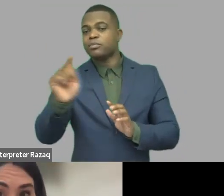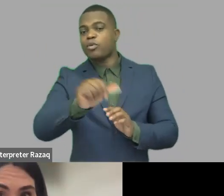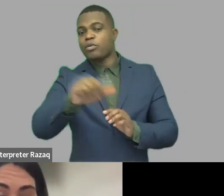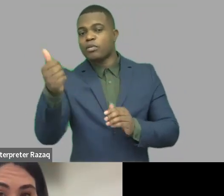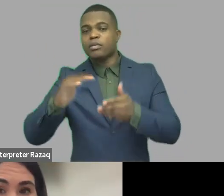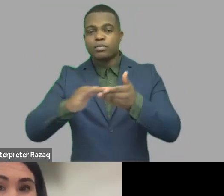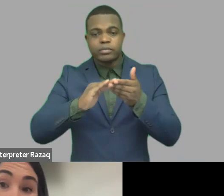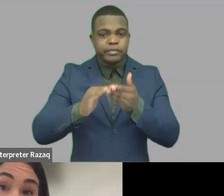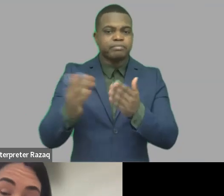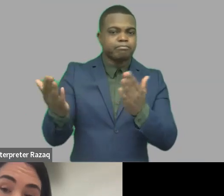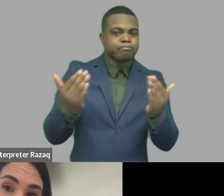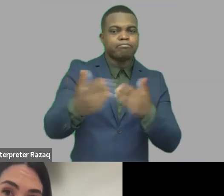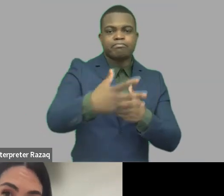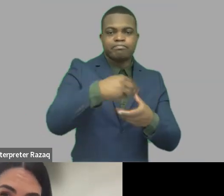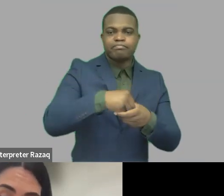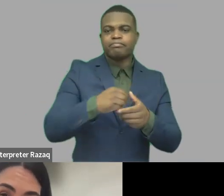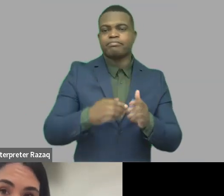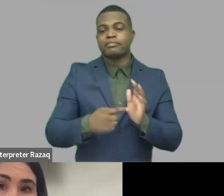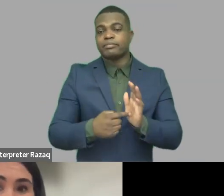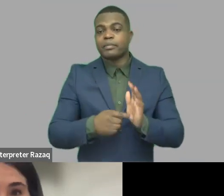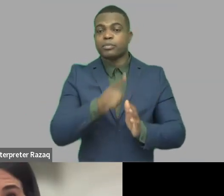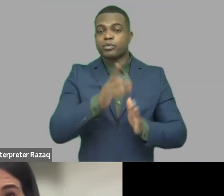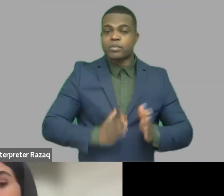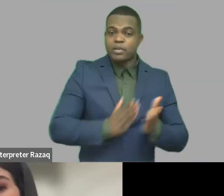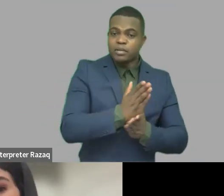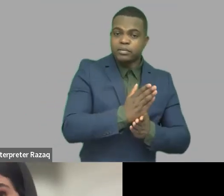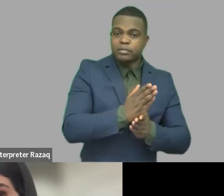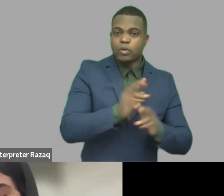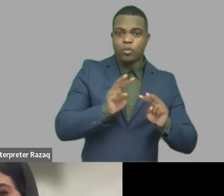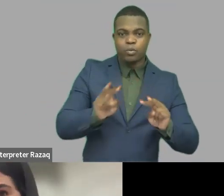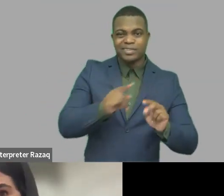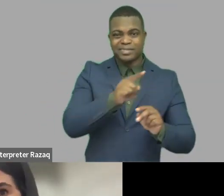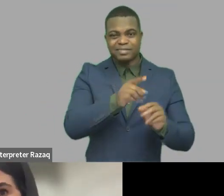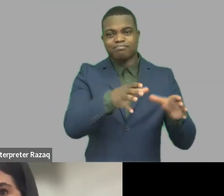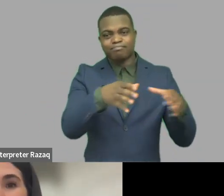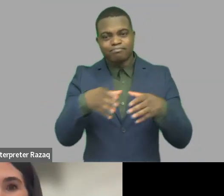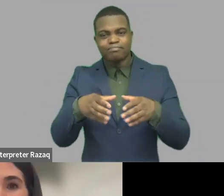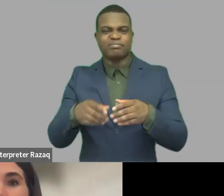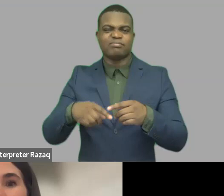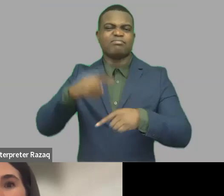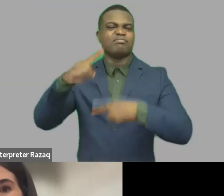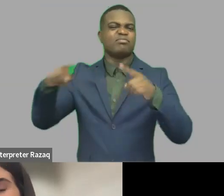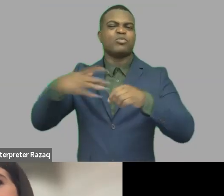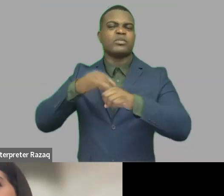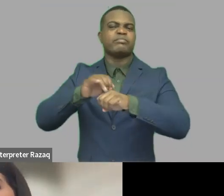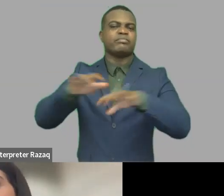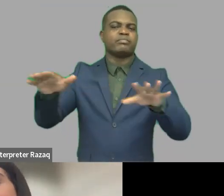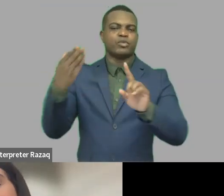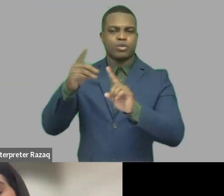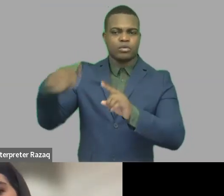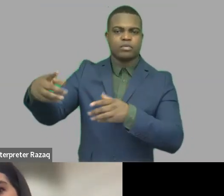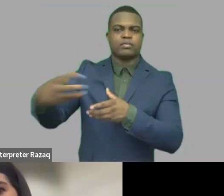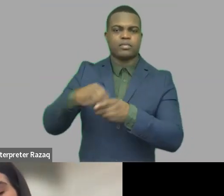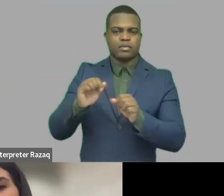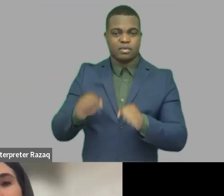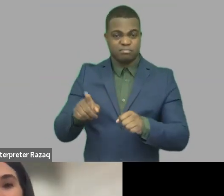enough? No. We assist the civil society organization thanks to our CyberPeace Builders program, by which we support the